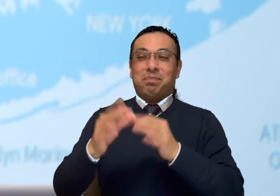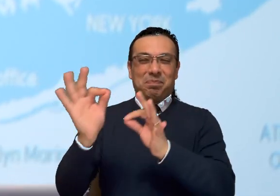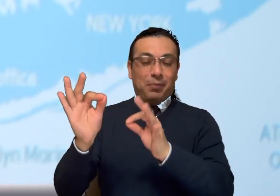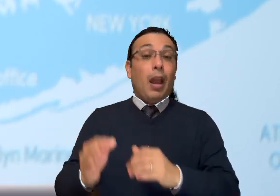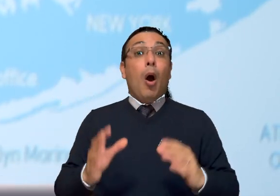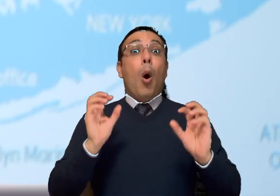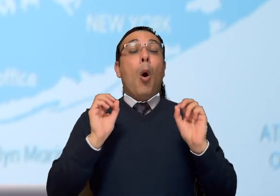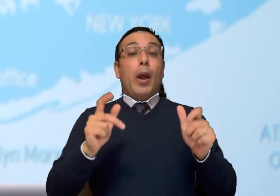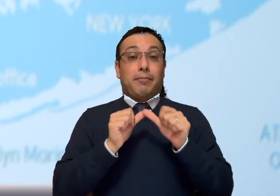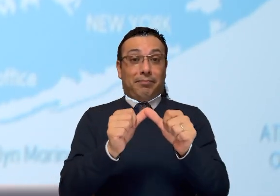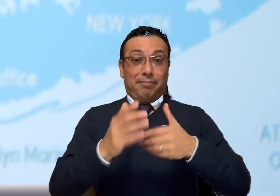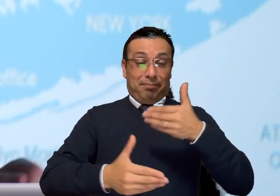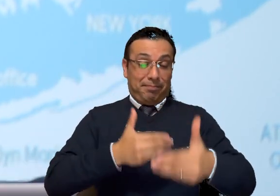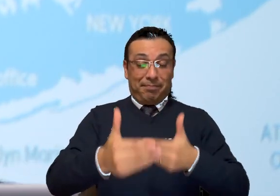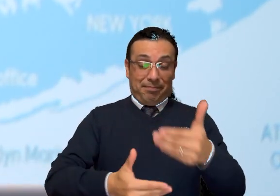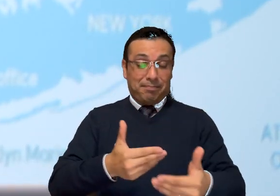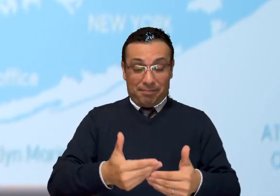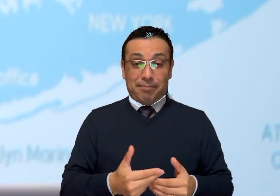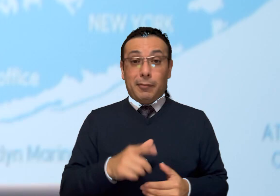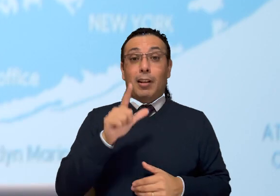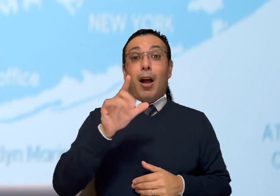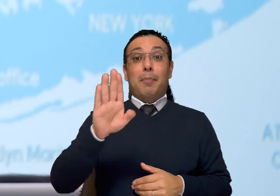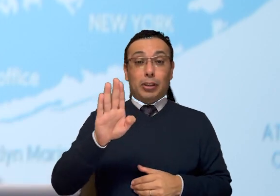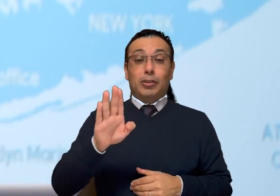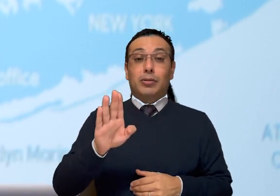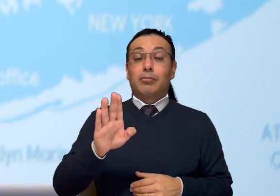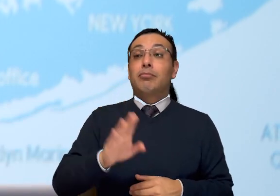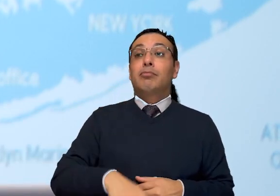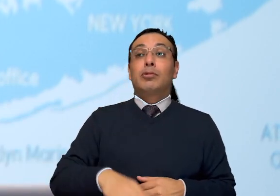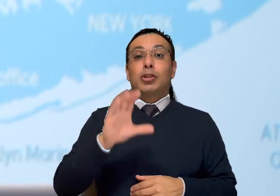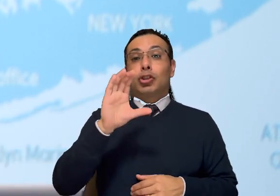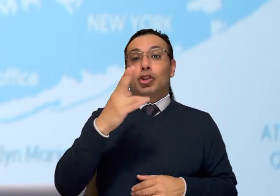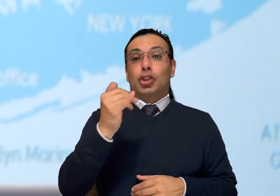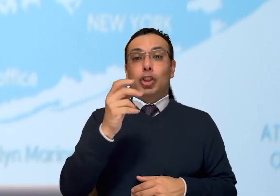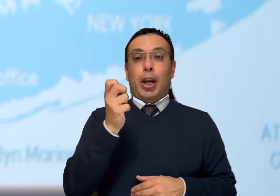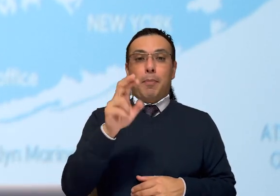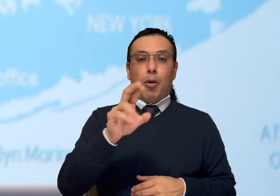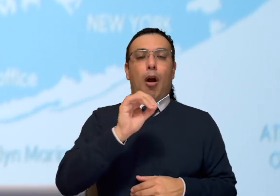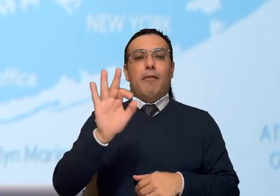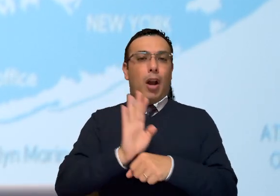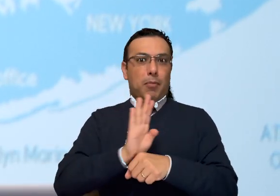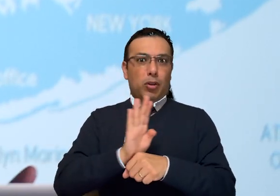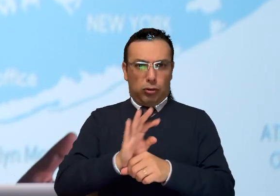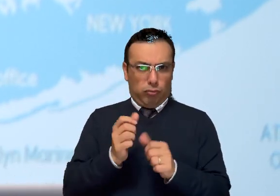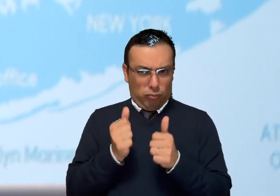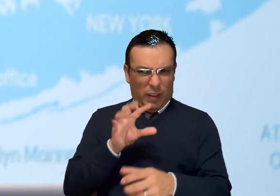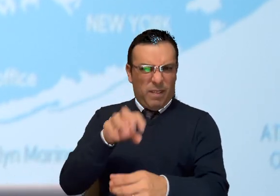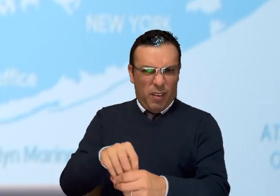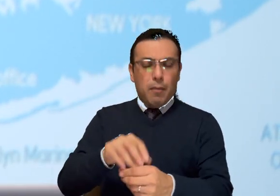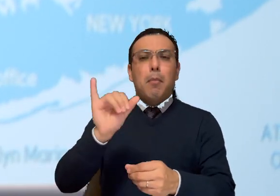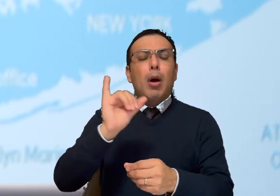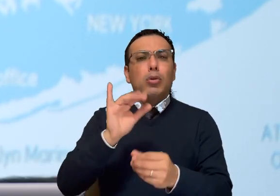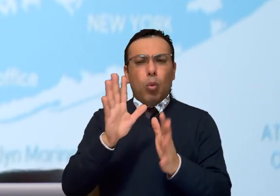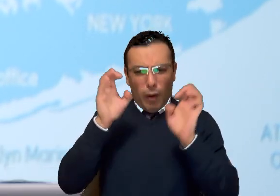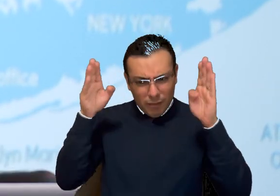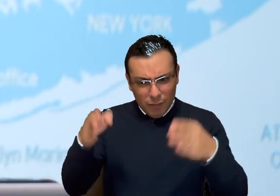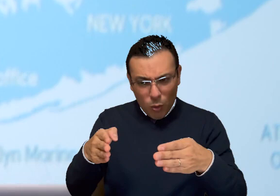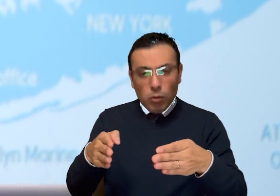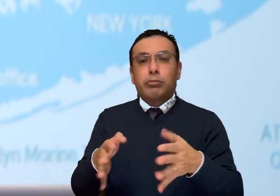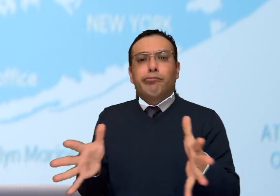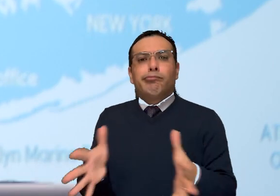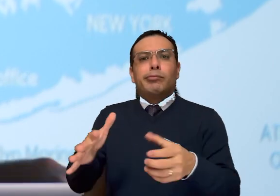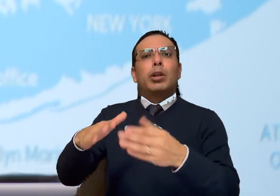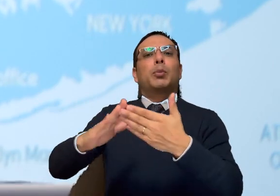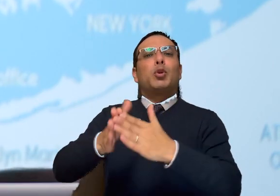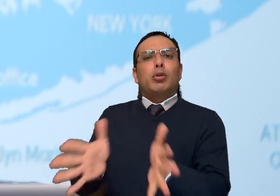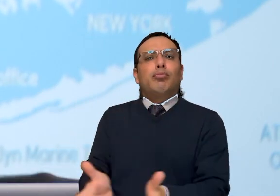in addition to being members of the Long Beach Chamber of Commerce, our company values drive our community-based development model and inform our